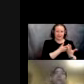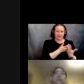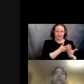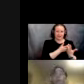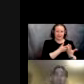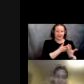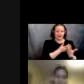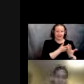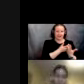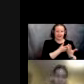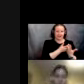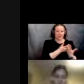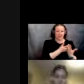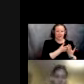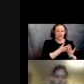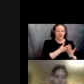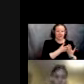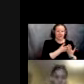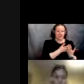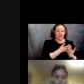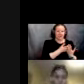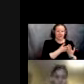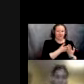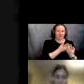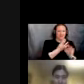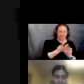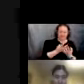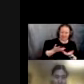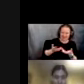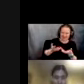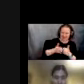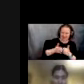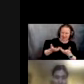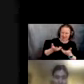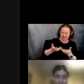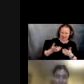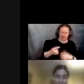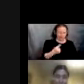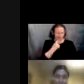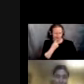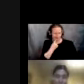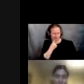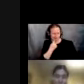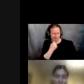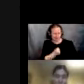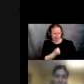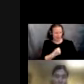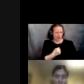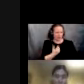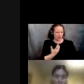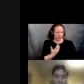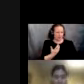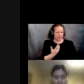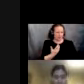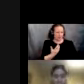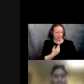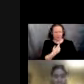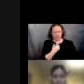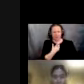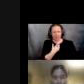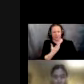we don't really know, you know, how to interact with you. And he got very discouraged and, you know, said, well,